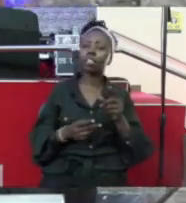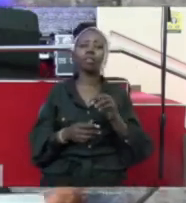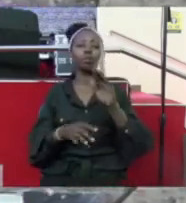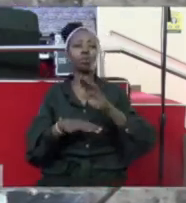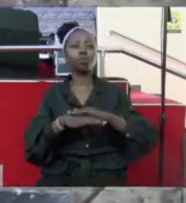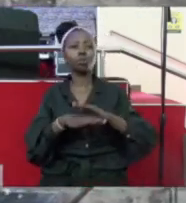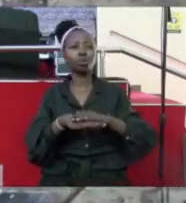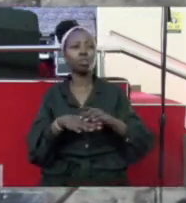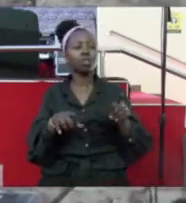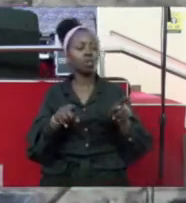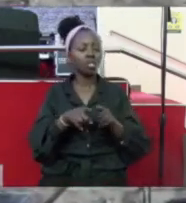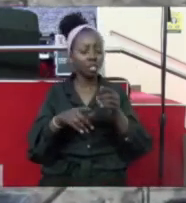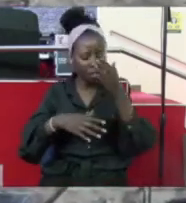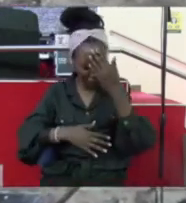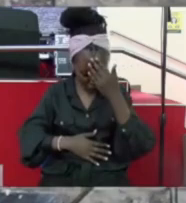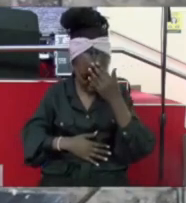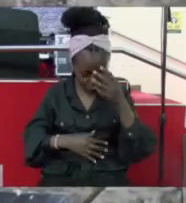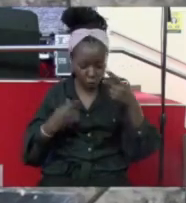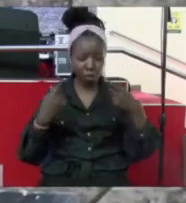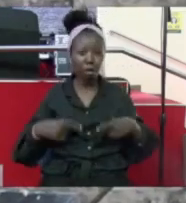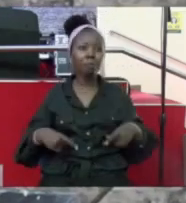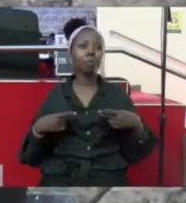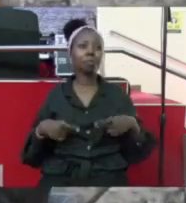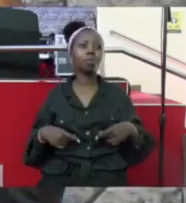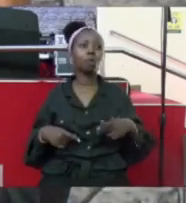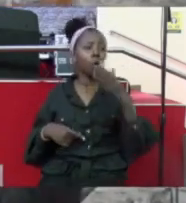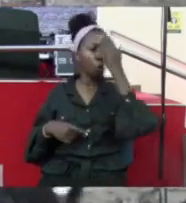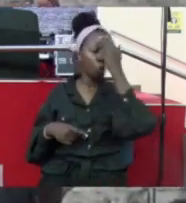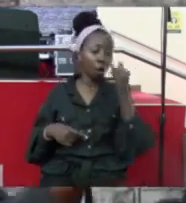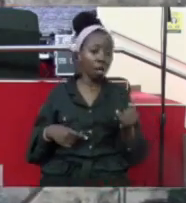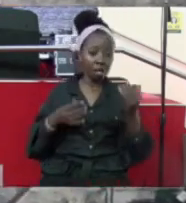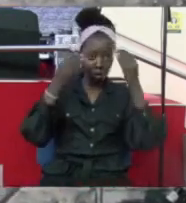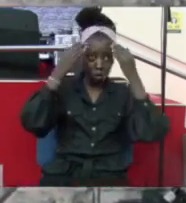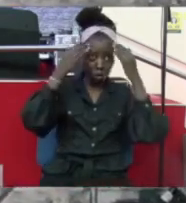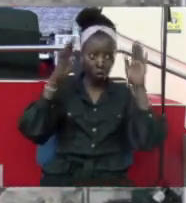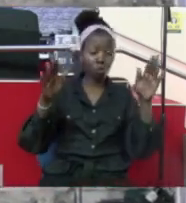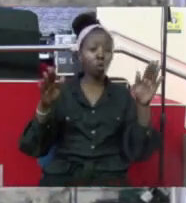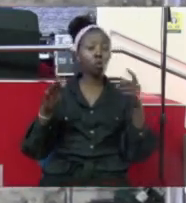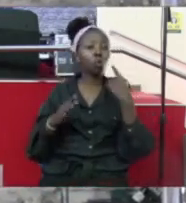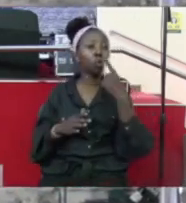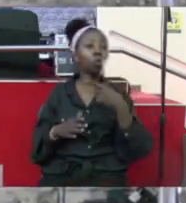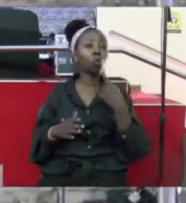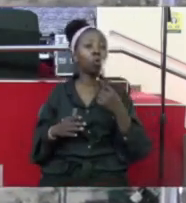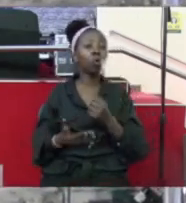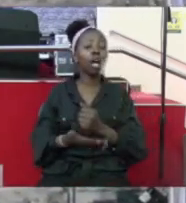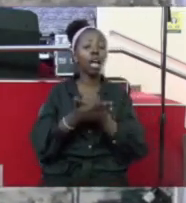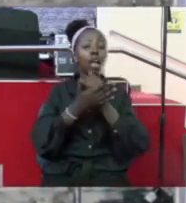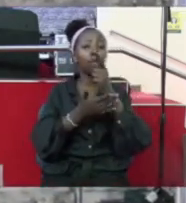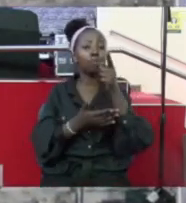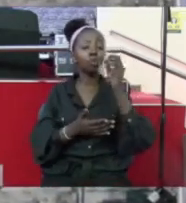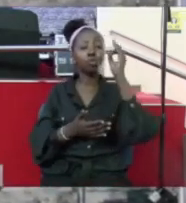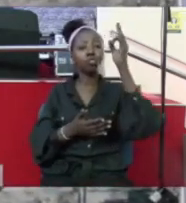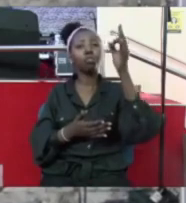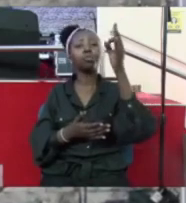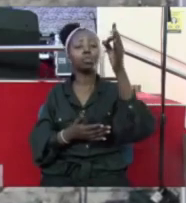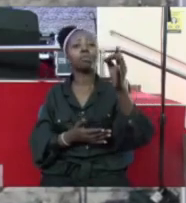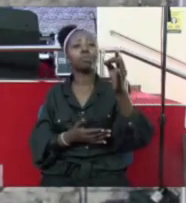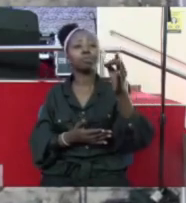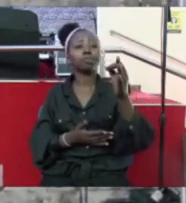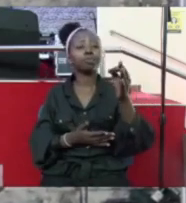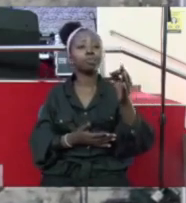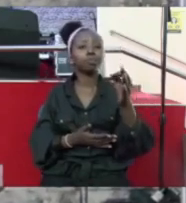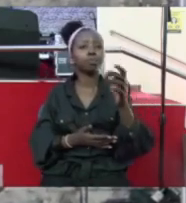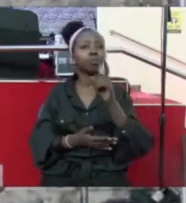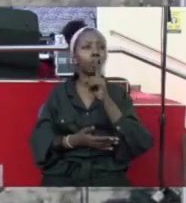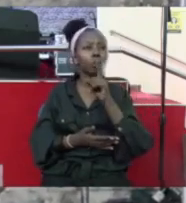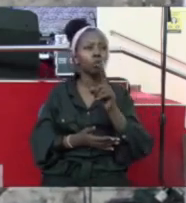honor people. Ili anawaheshimu watu. Because you don't know who is your destiny helper. Sababu haujui nani msaidizi wa hatima yako. So the